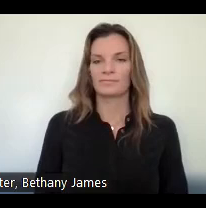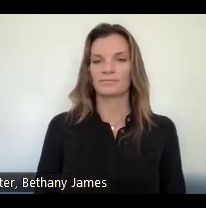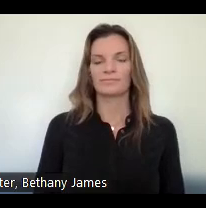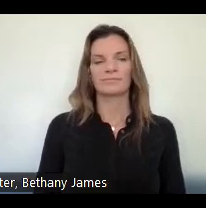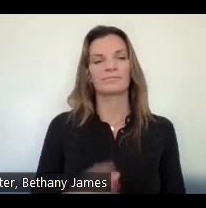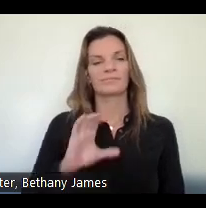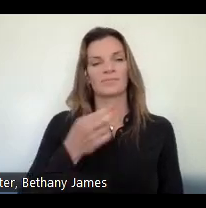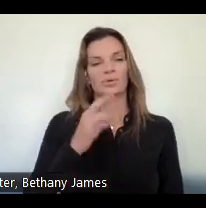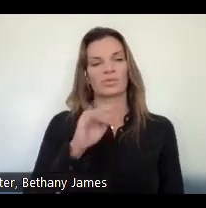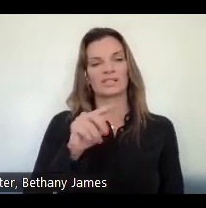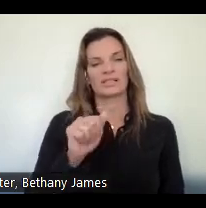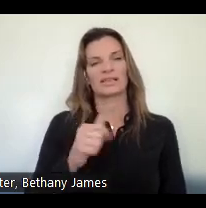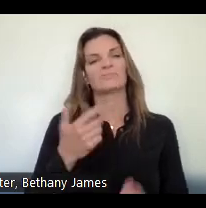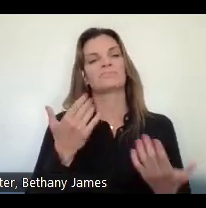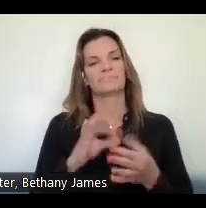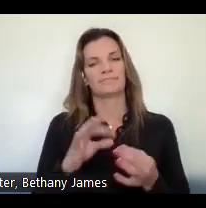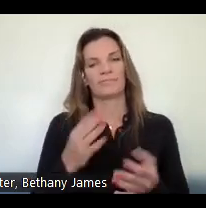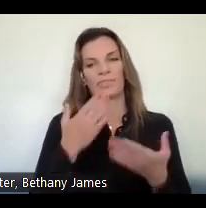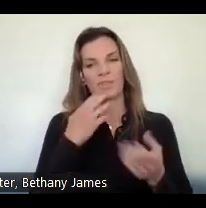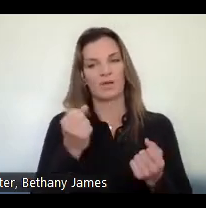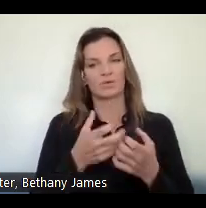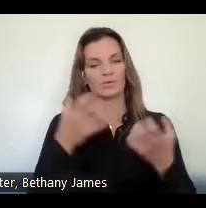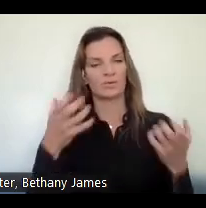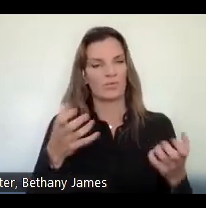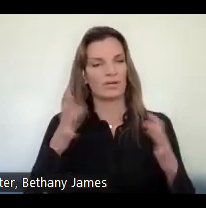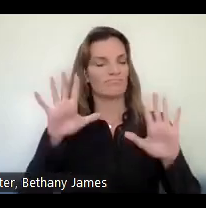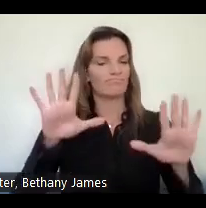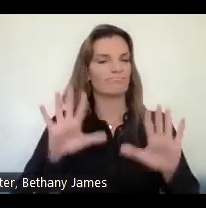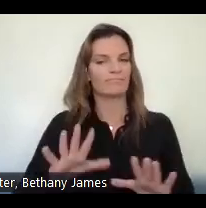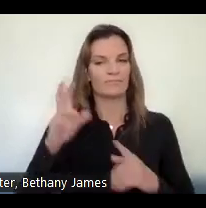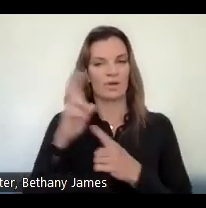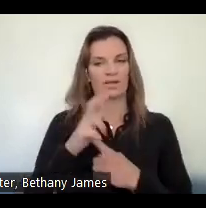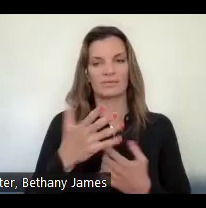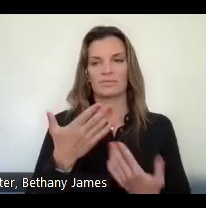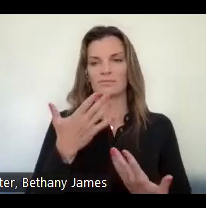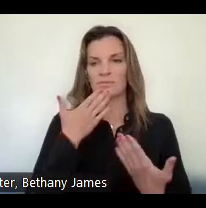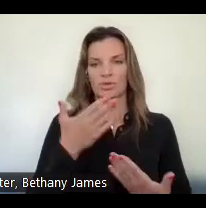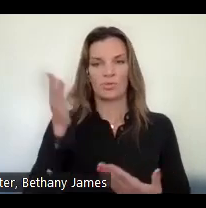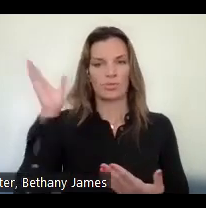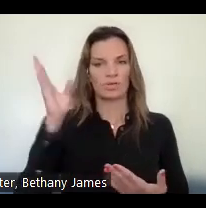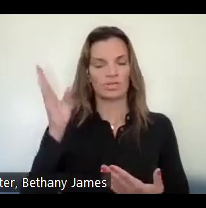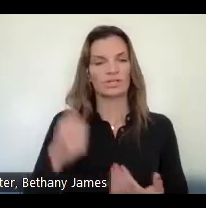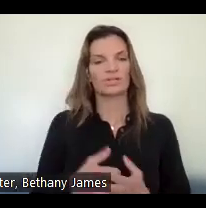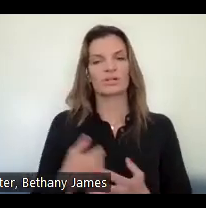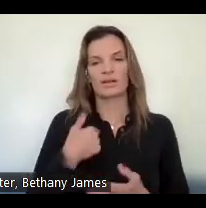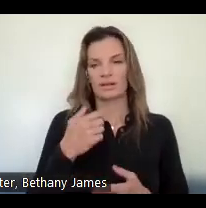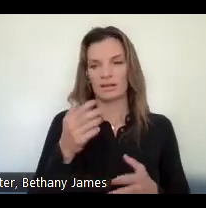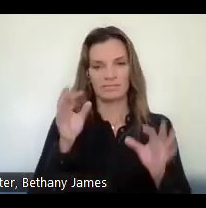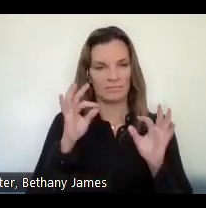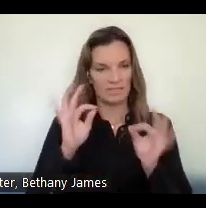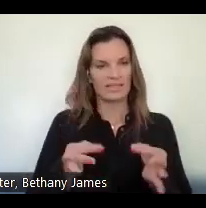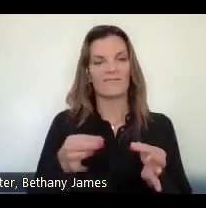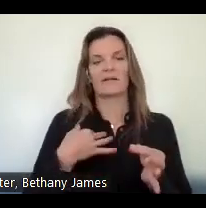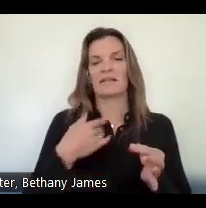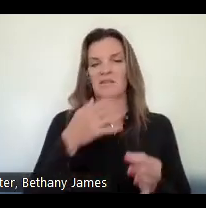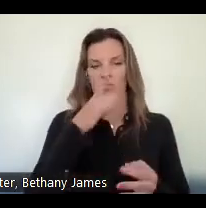Awesome. Thank you so much, Joanna and Jamie. What an impactful presentation. I definitely will take away so many